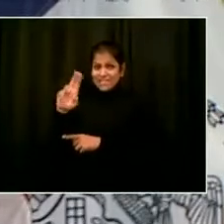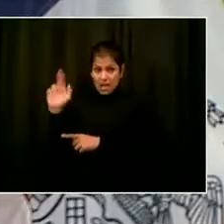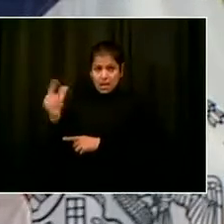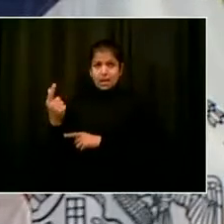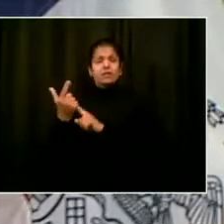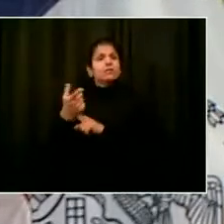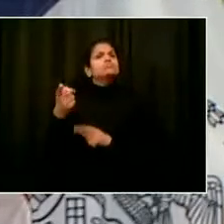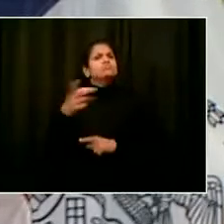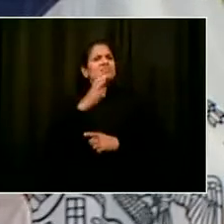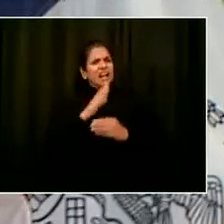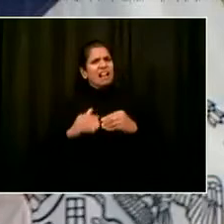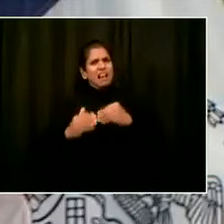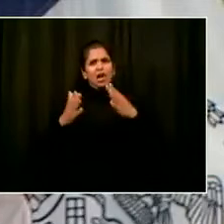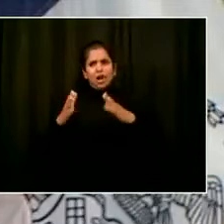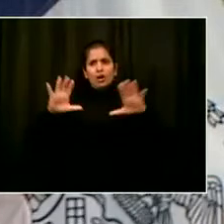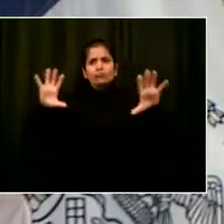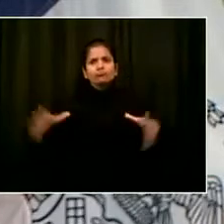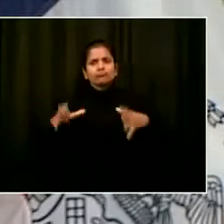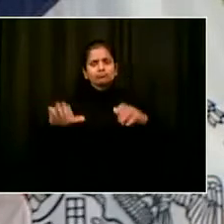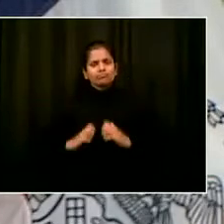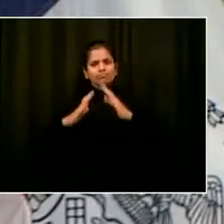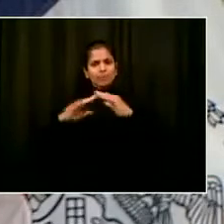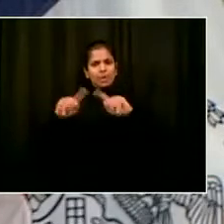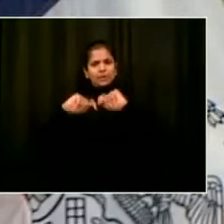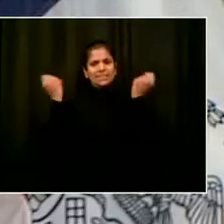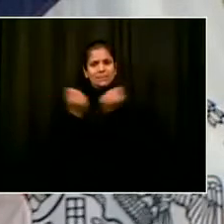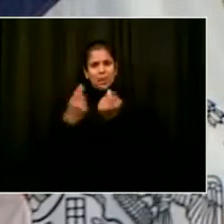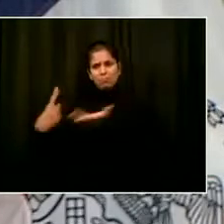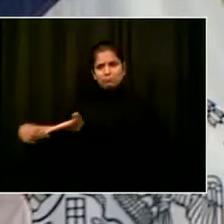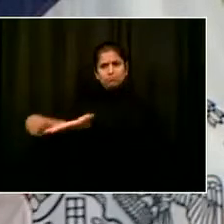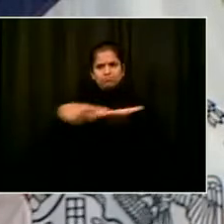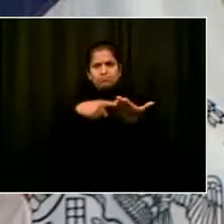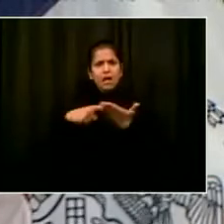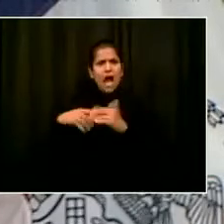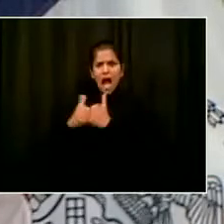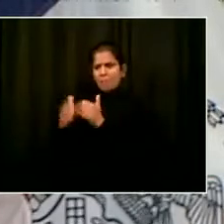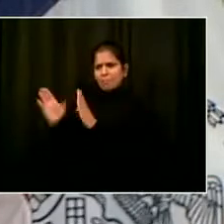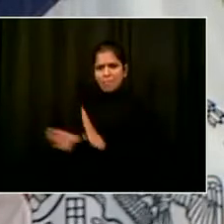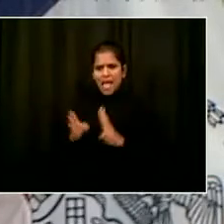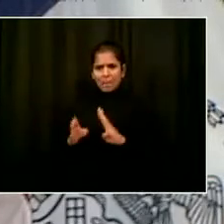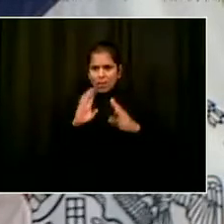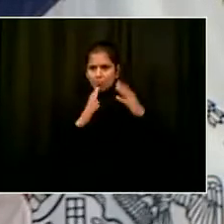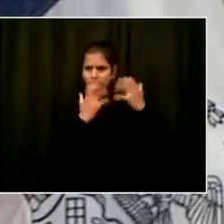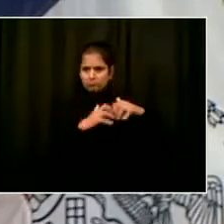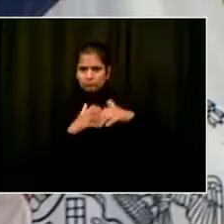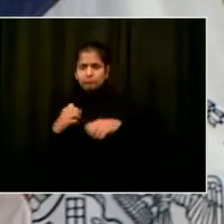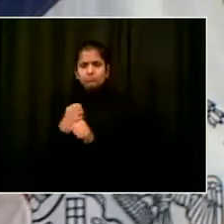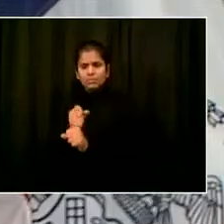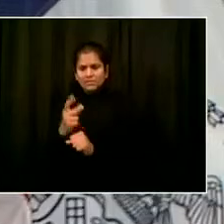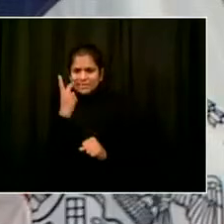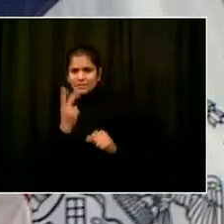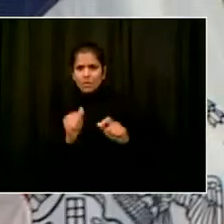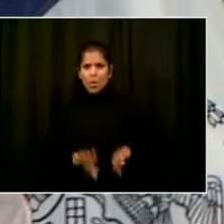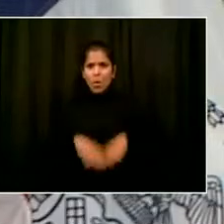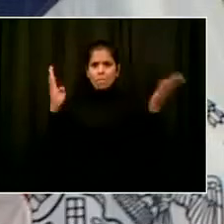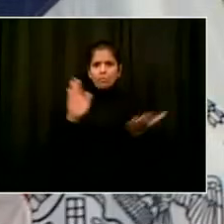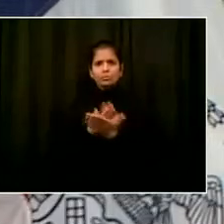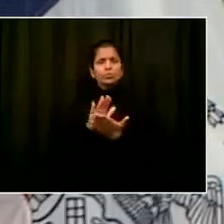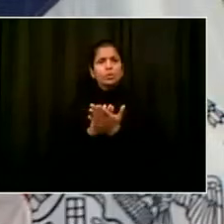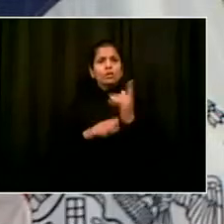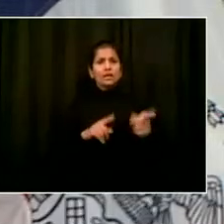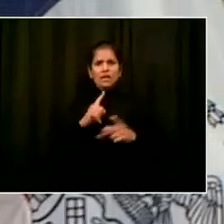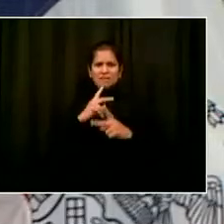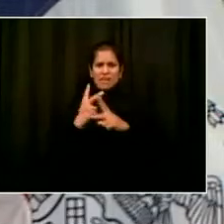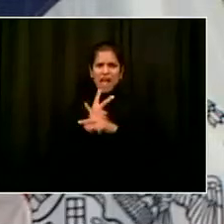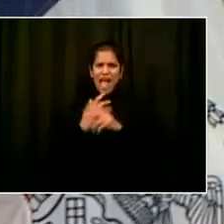absolutely what we're doing is turning our capacity to how we would build that out we're going to have to